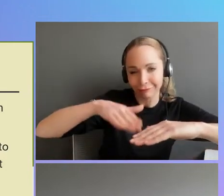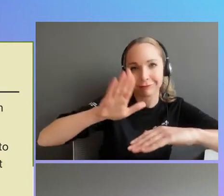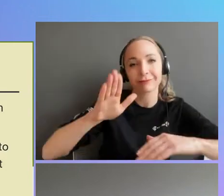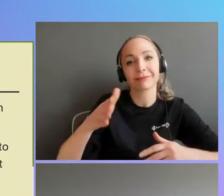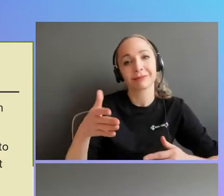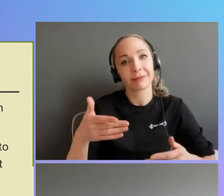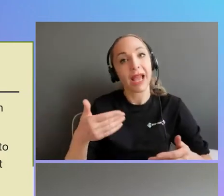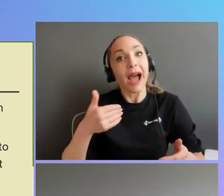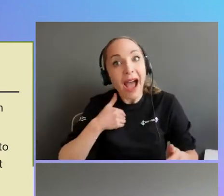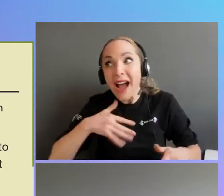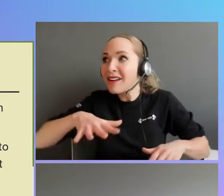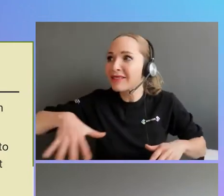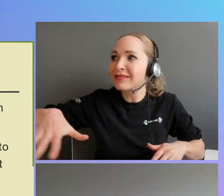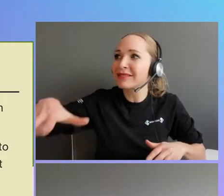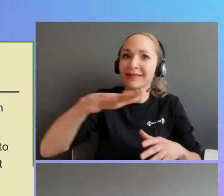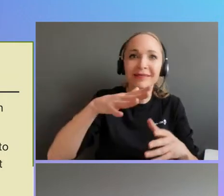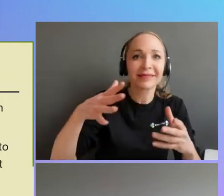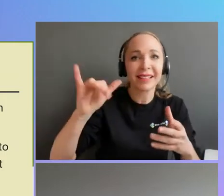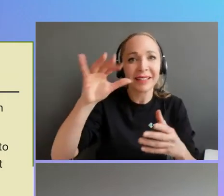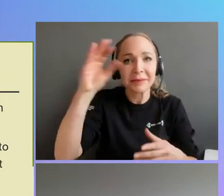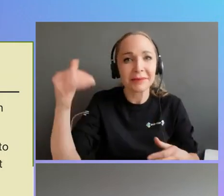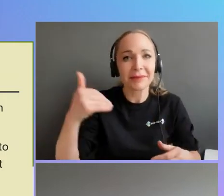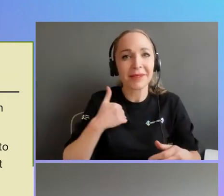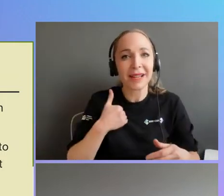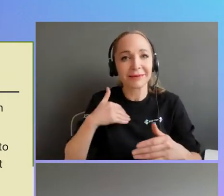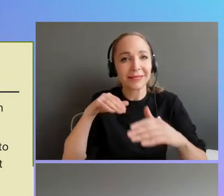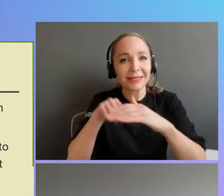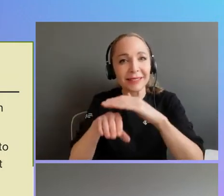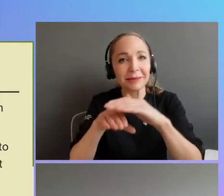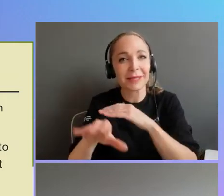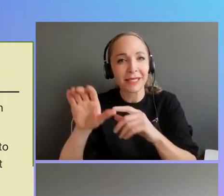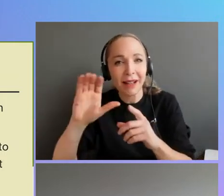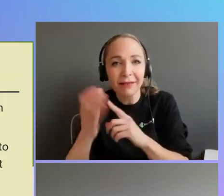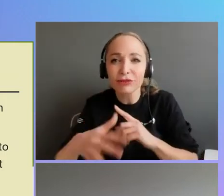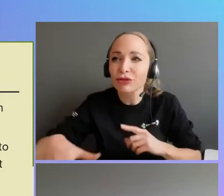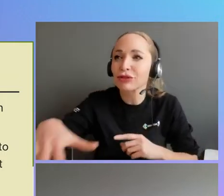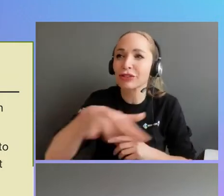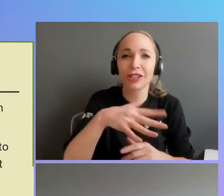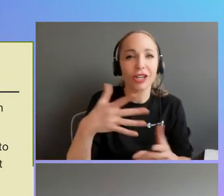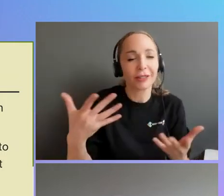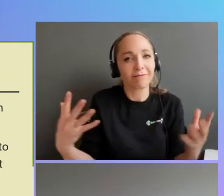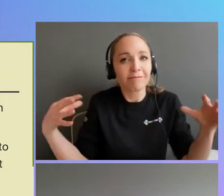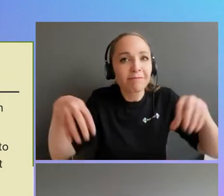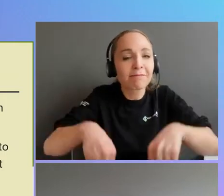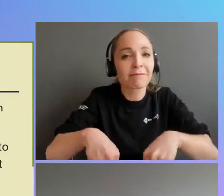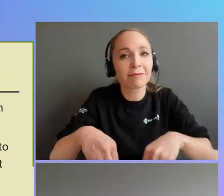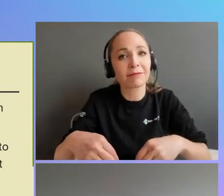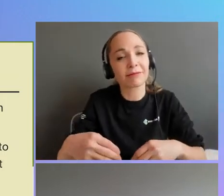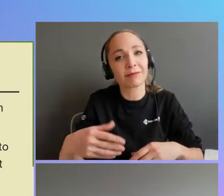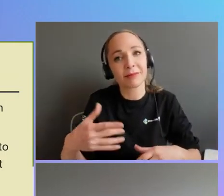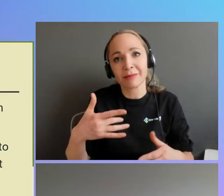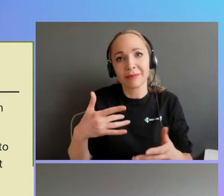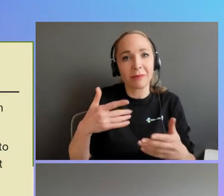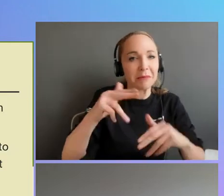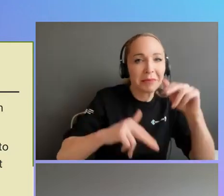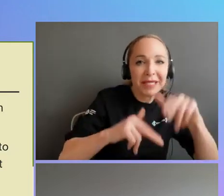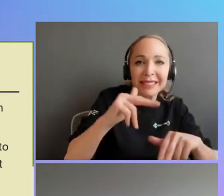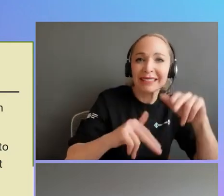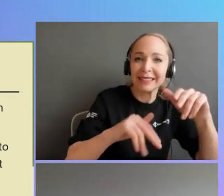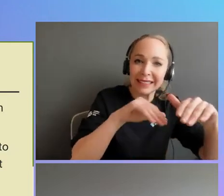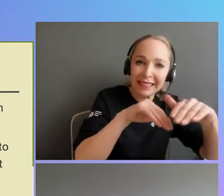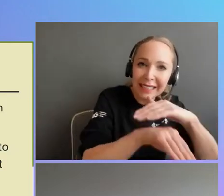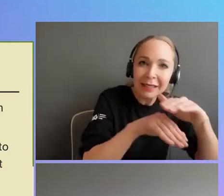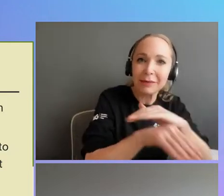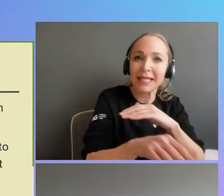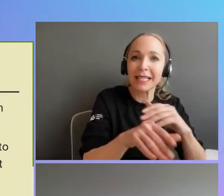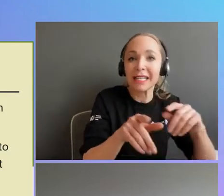proper, building out proper elements in the terms of accessibility as well through the whole development